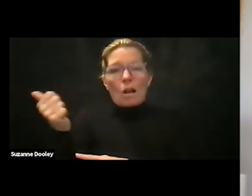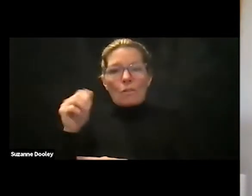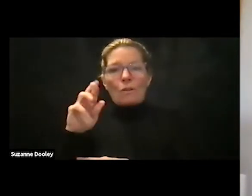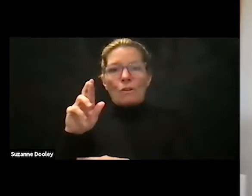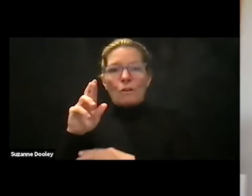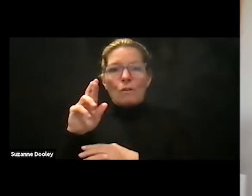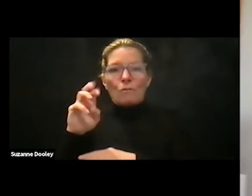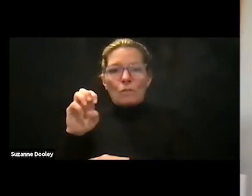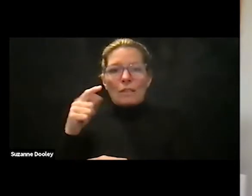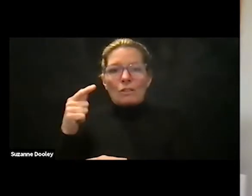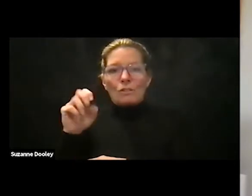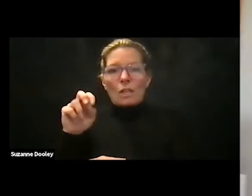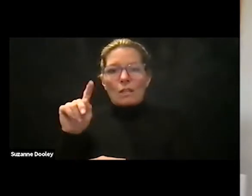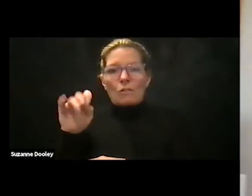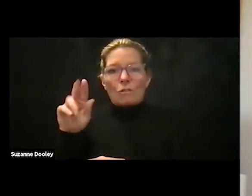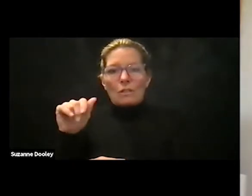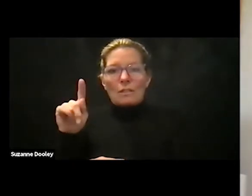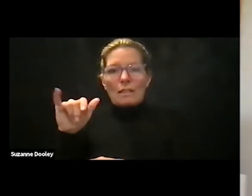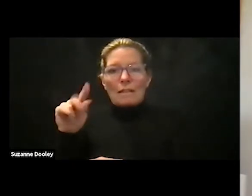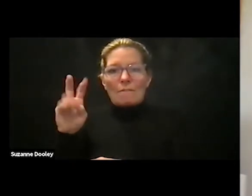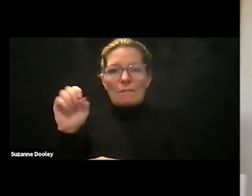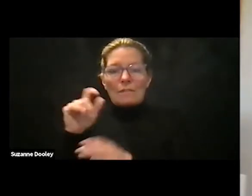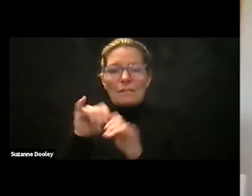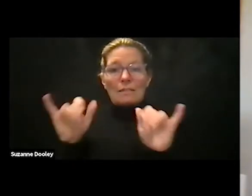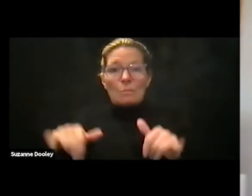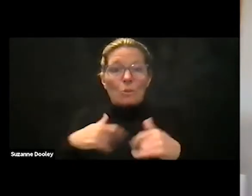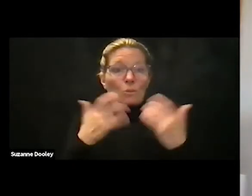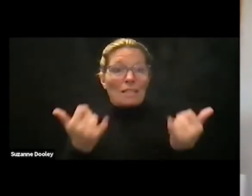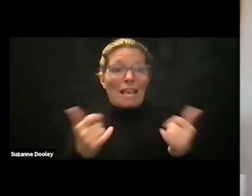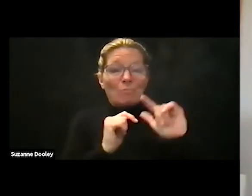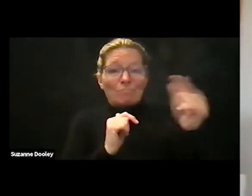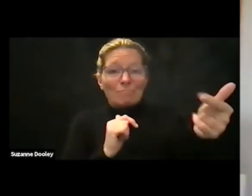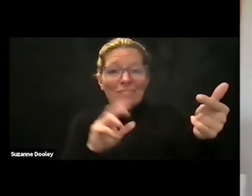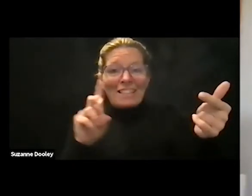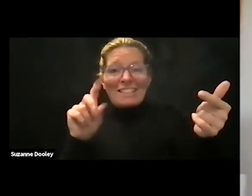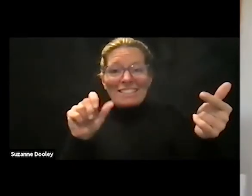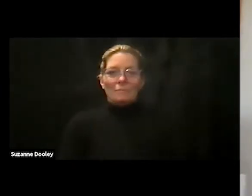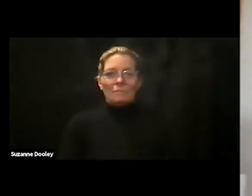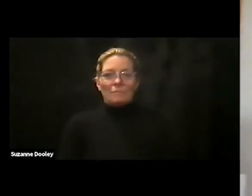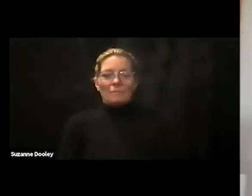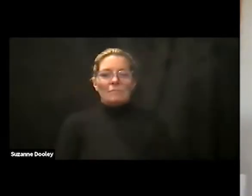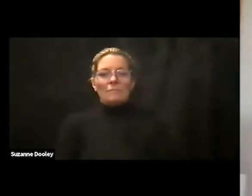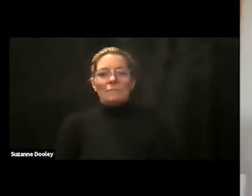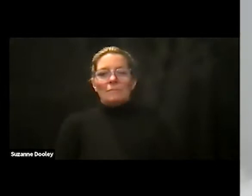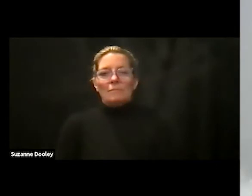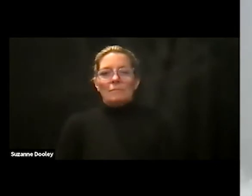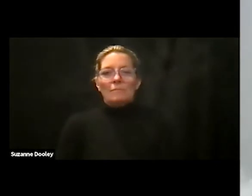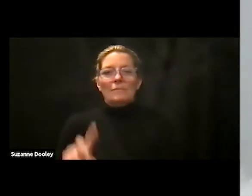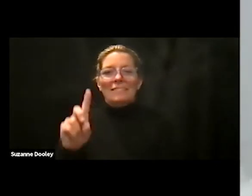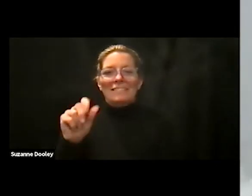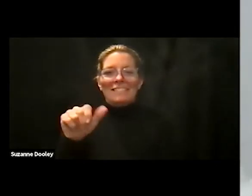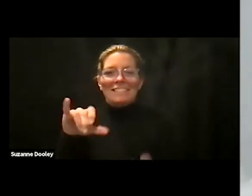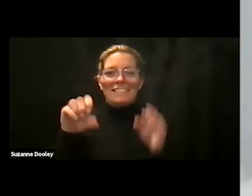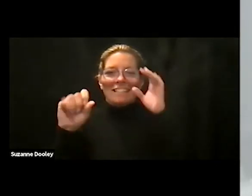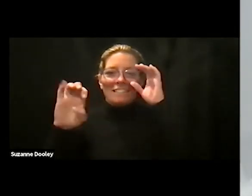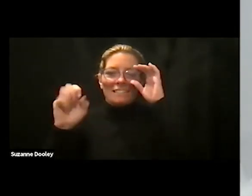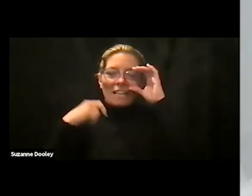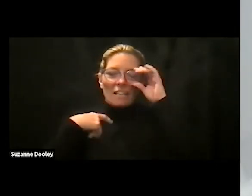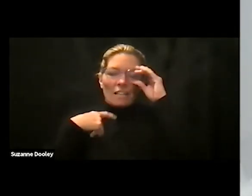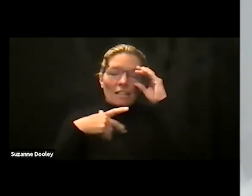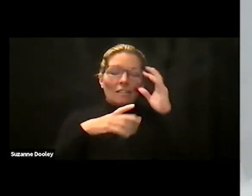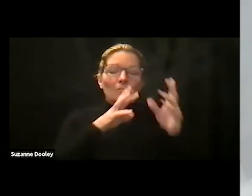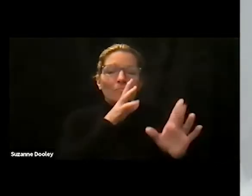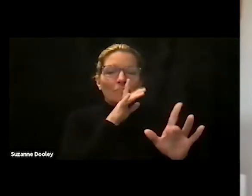with Daisee Francour to talk to us about her amazing work. It's nice to meet you, Daisee. Yawanko, Layel,